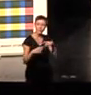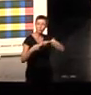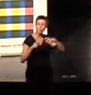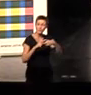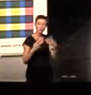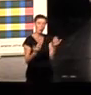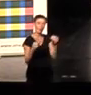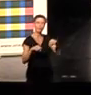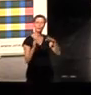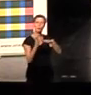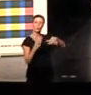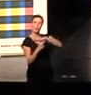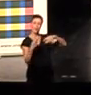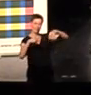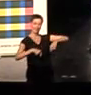molenbeek